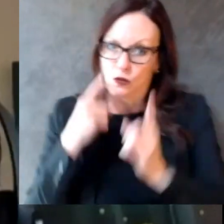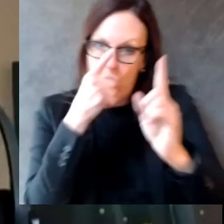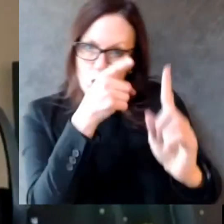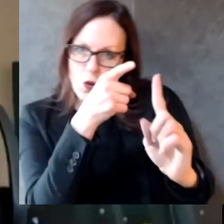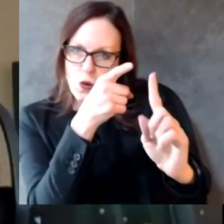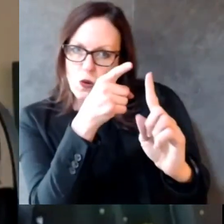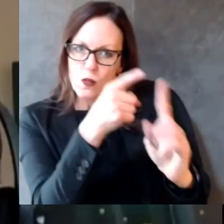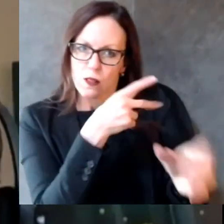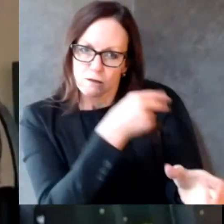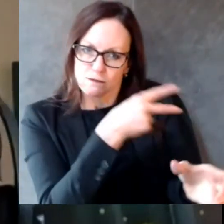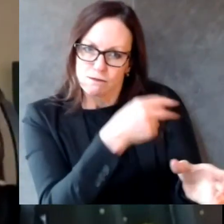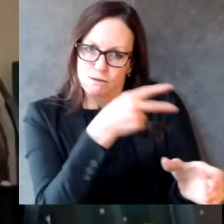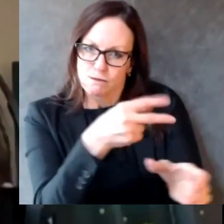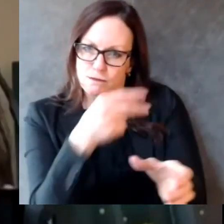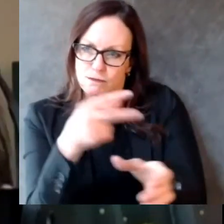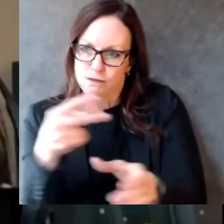hundreds.